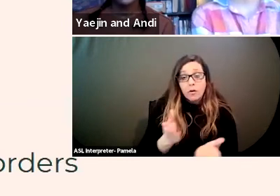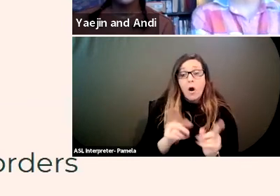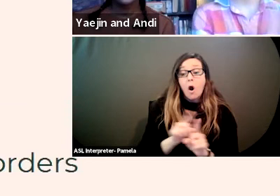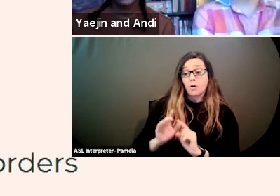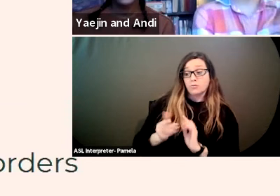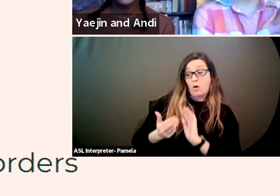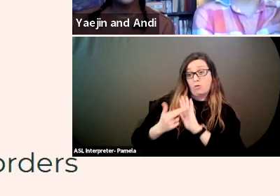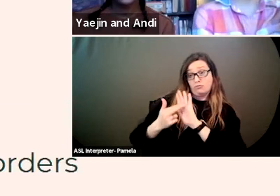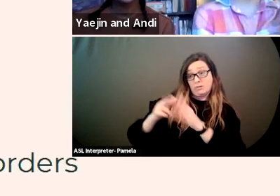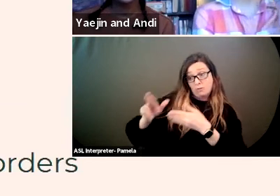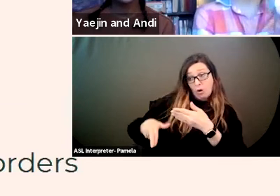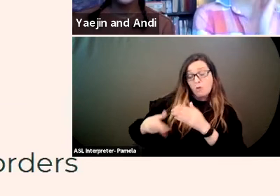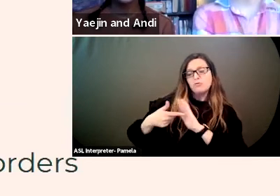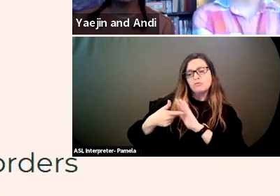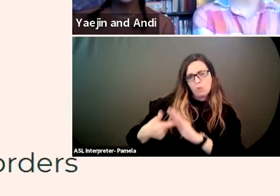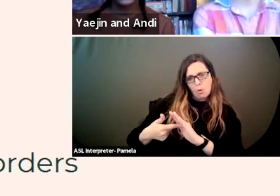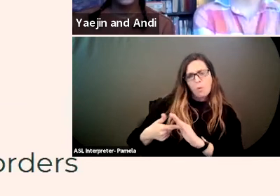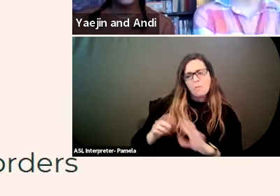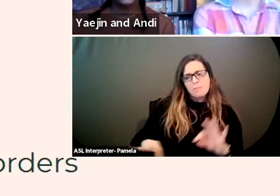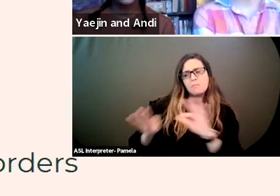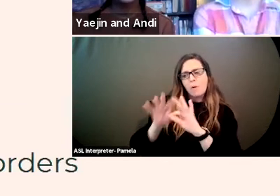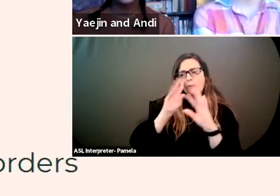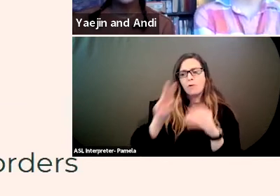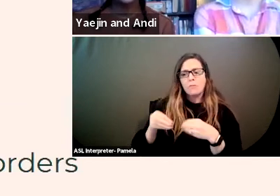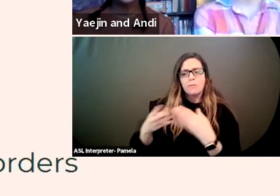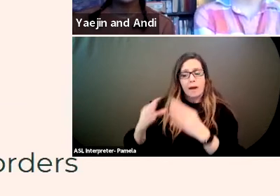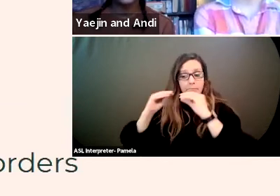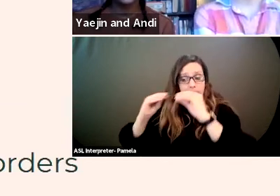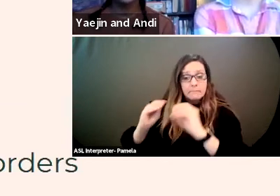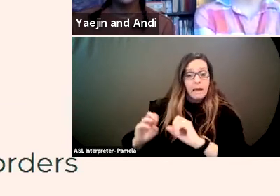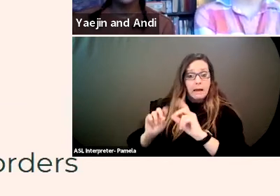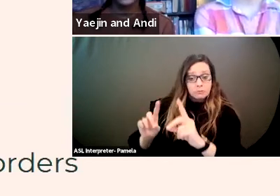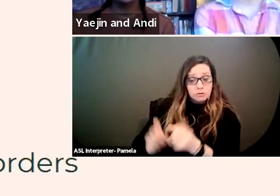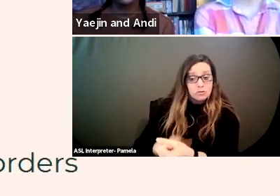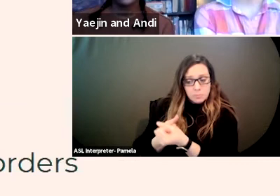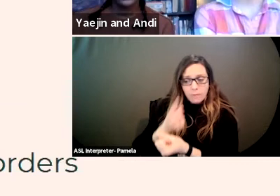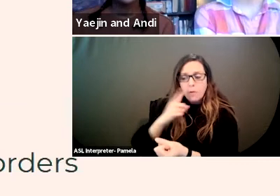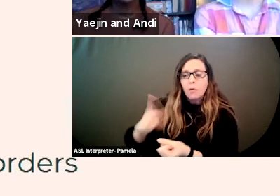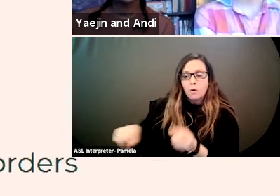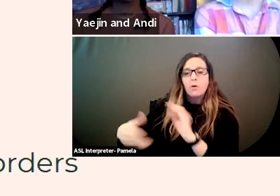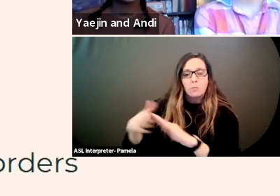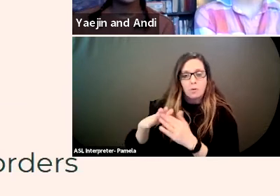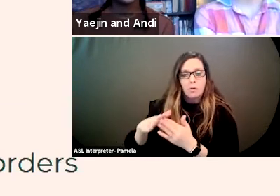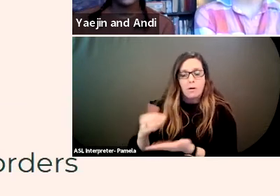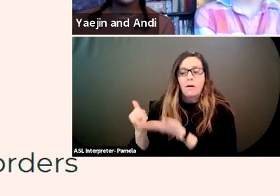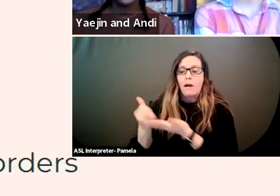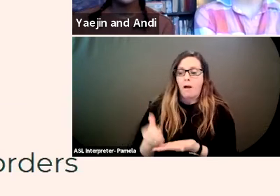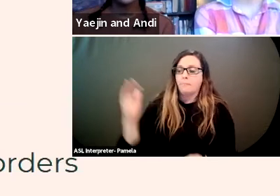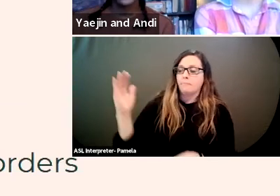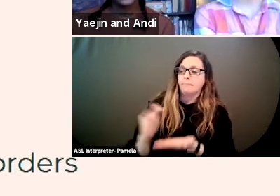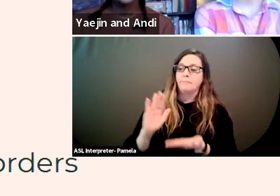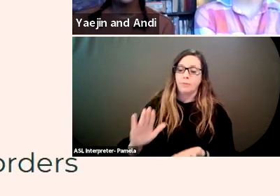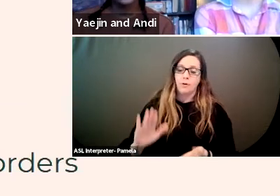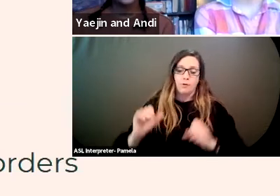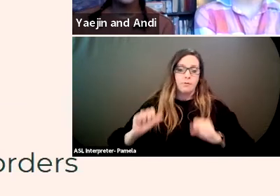therapies to this population based on their unique life experiences, especially those that relate to homophobia. And hopefully this research will help promote